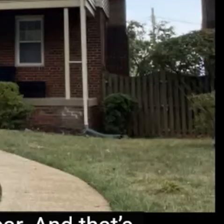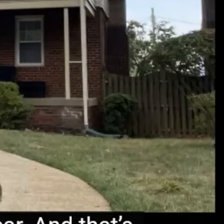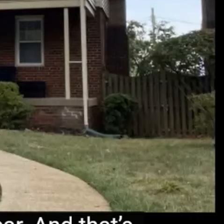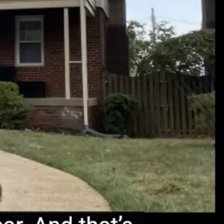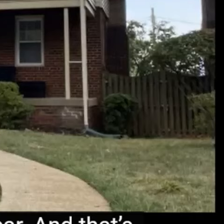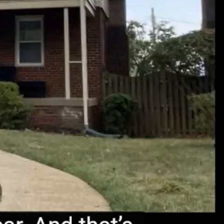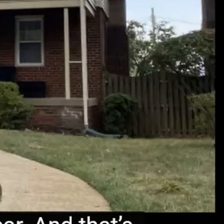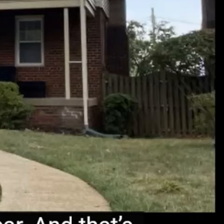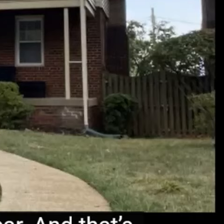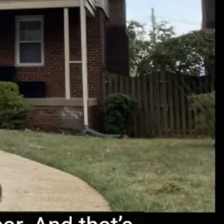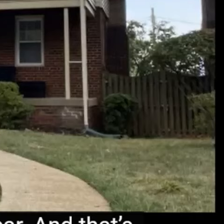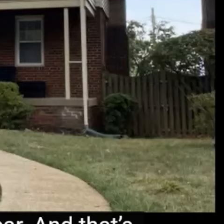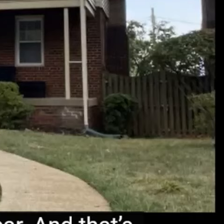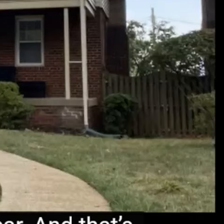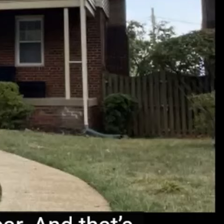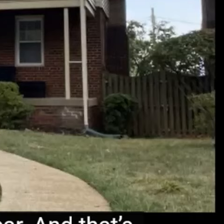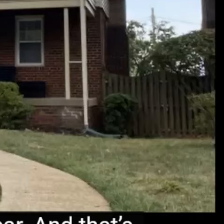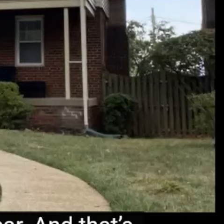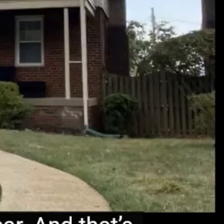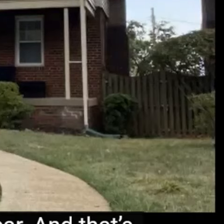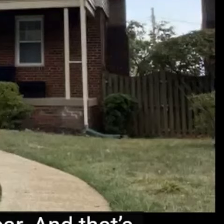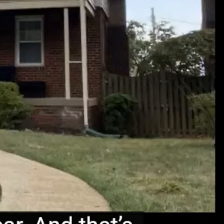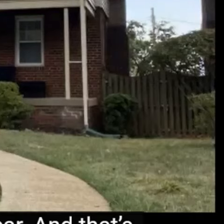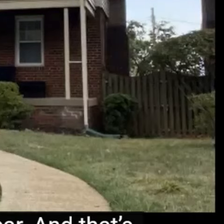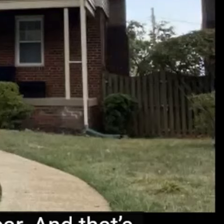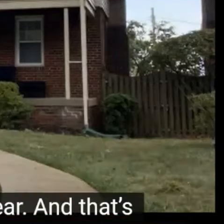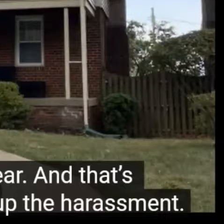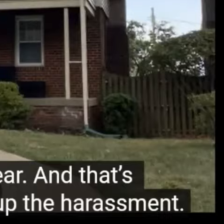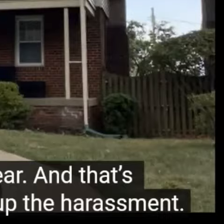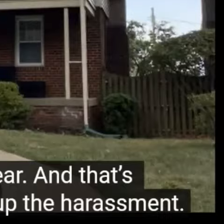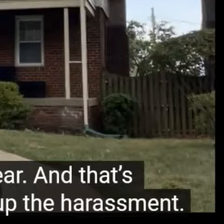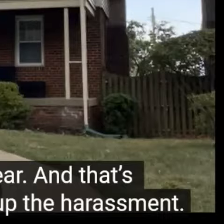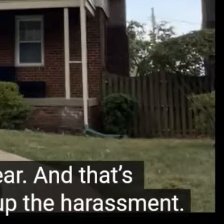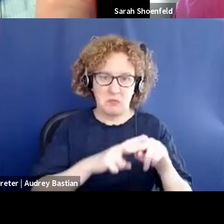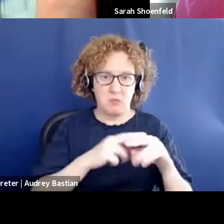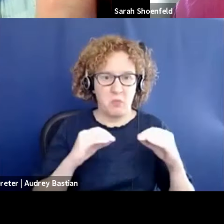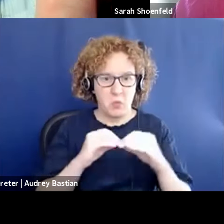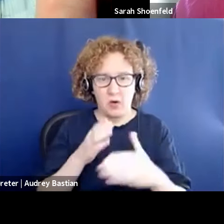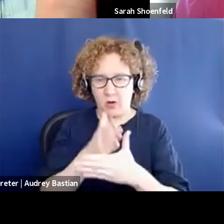old fear. And that's when they really stepped up to harassment.